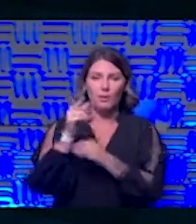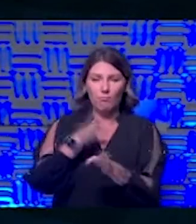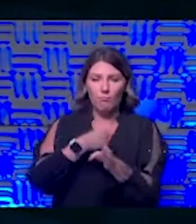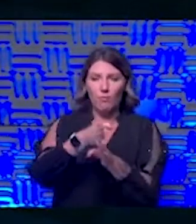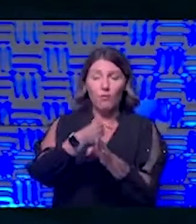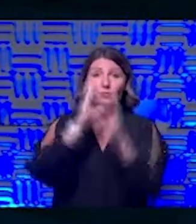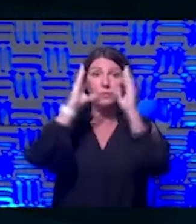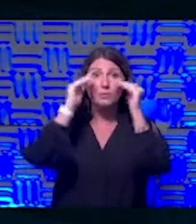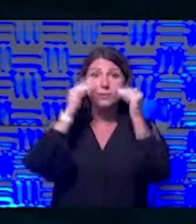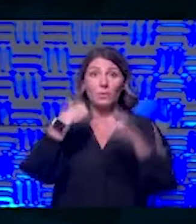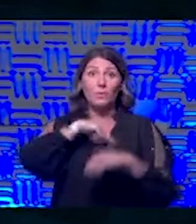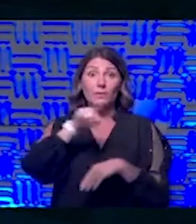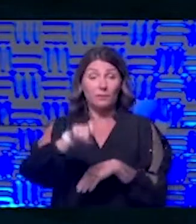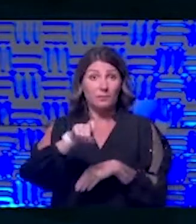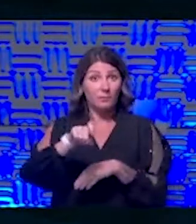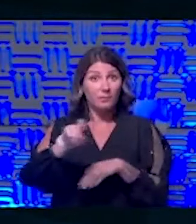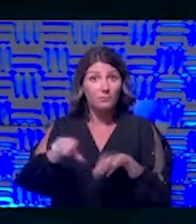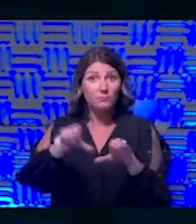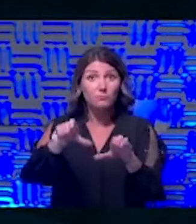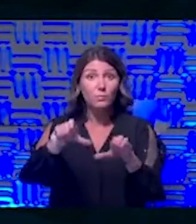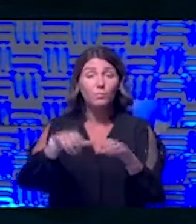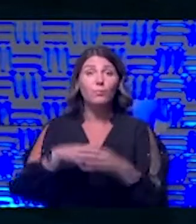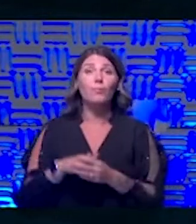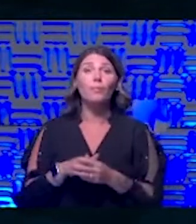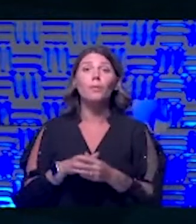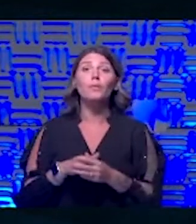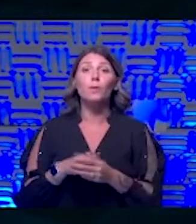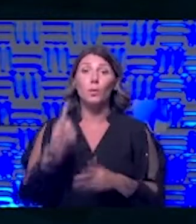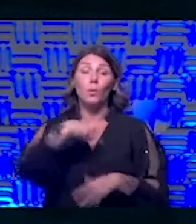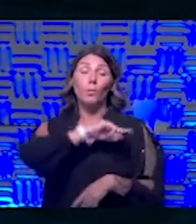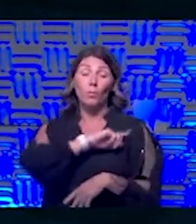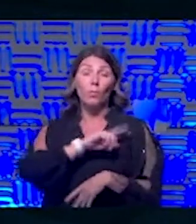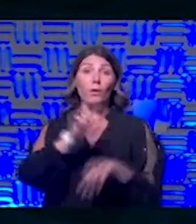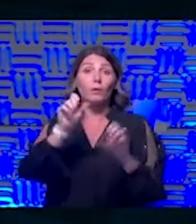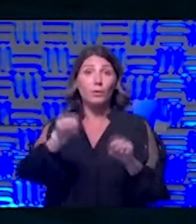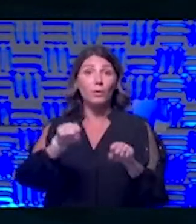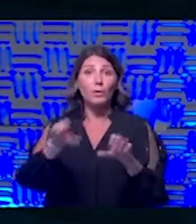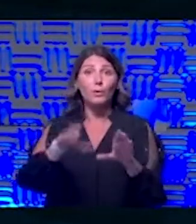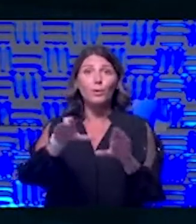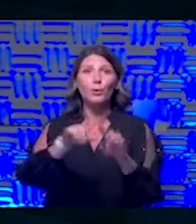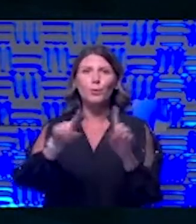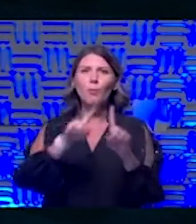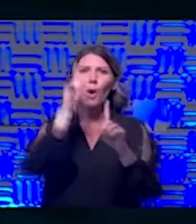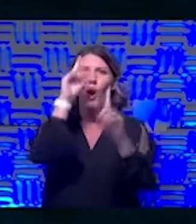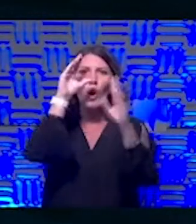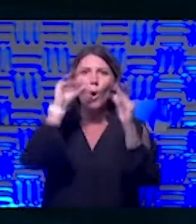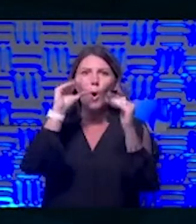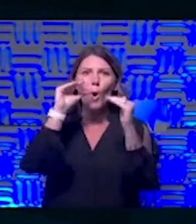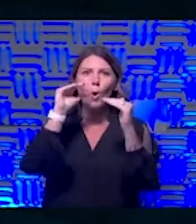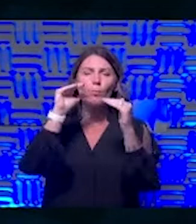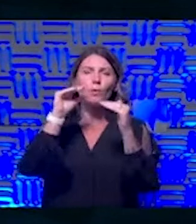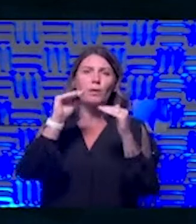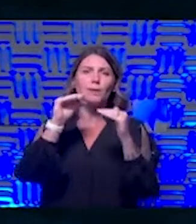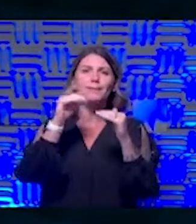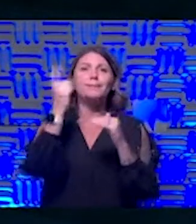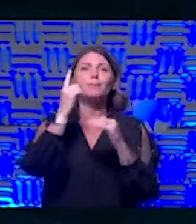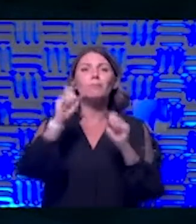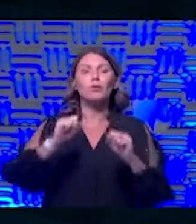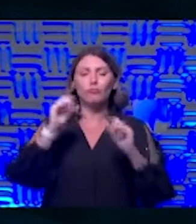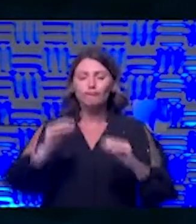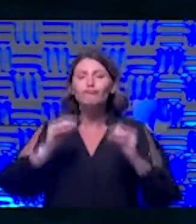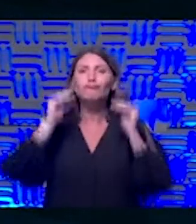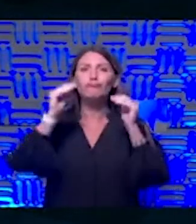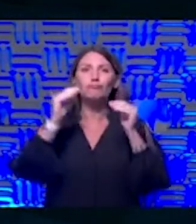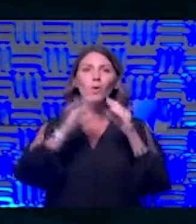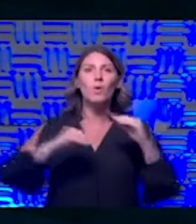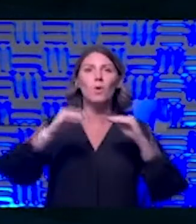fulfill. And so while this was something extra we were able to do, we really were hoping that there was something else that could take it that next step and give a more